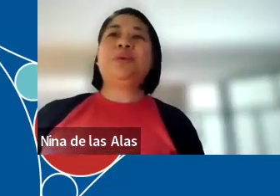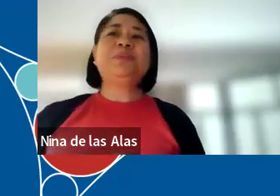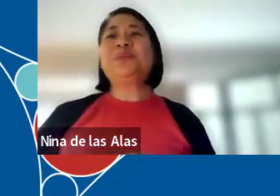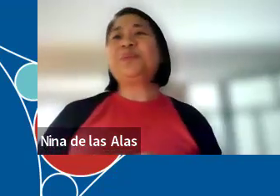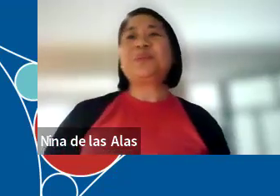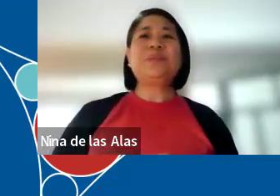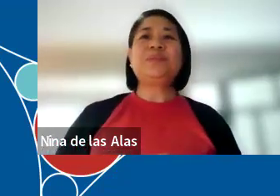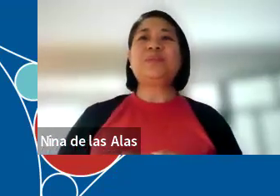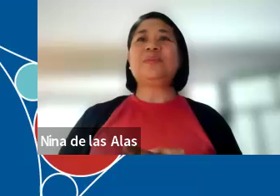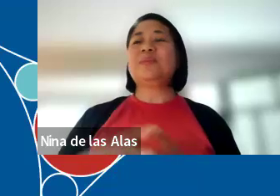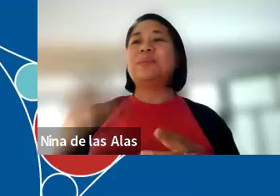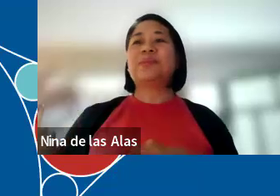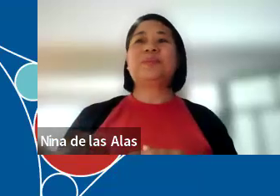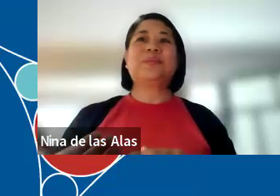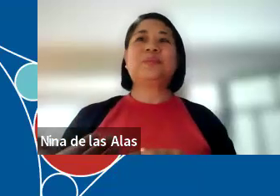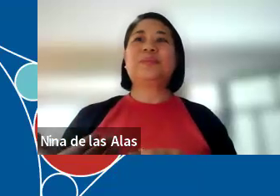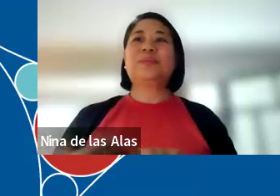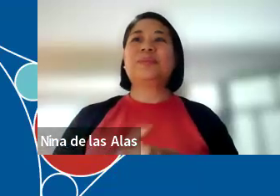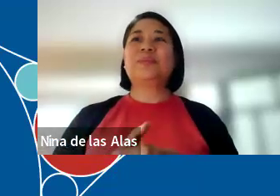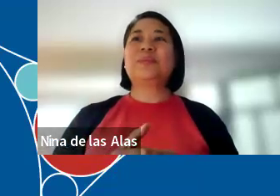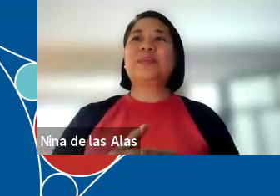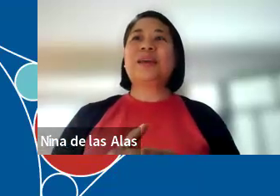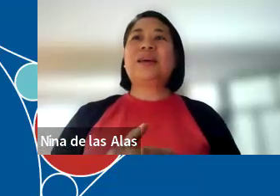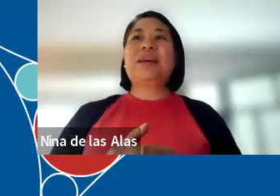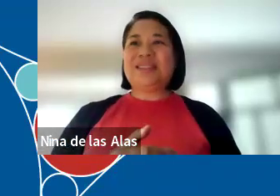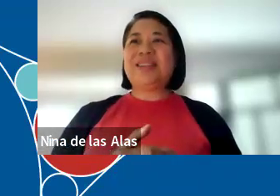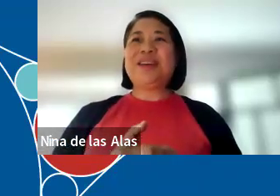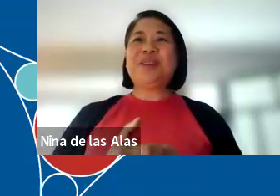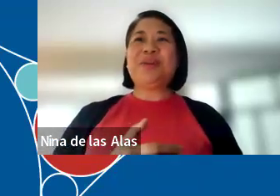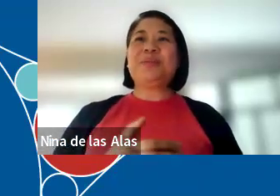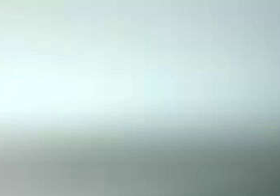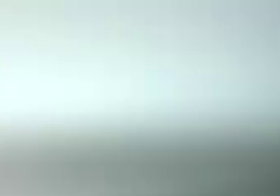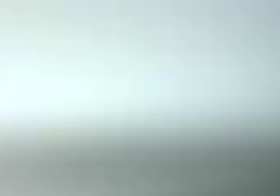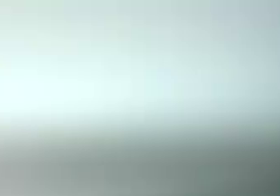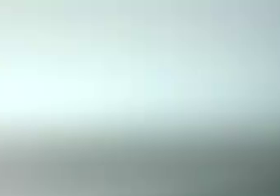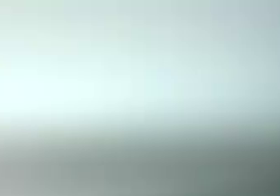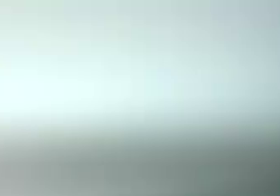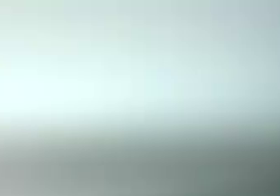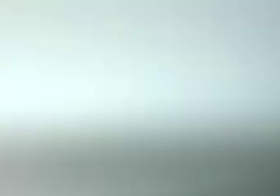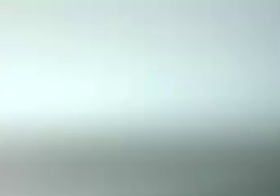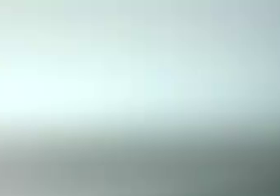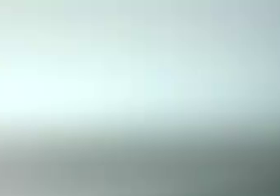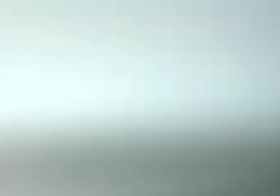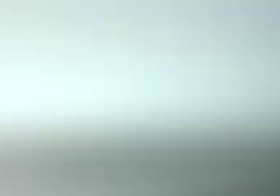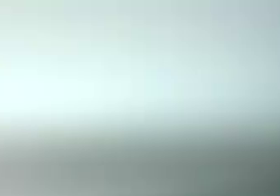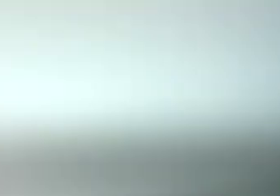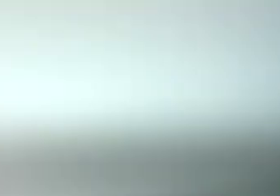be available. Yes, thank you. Thank you for coming.